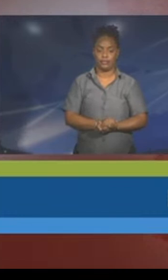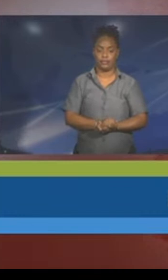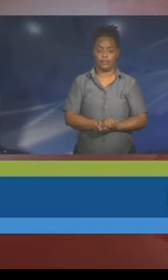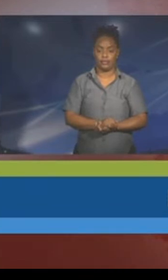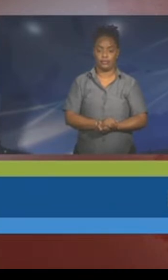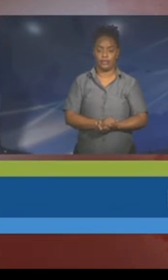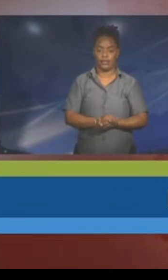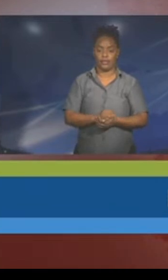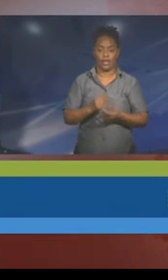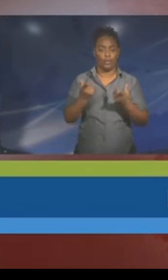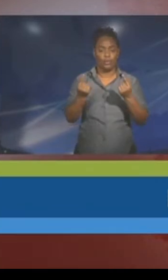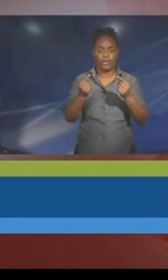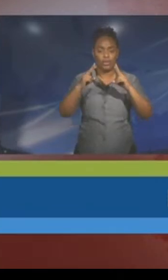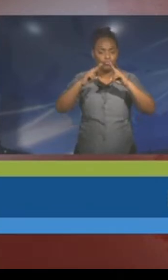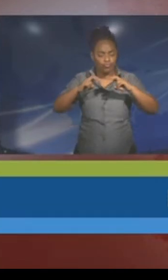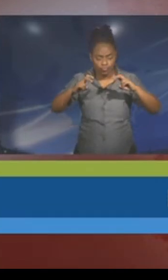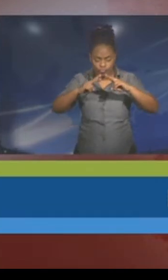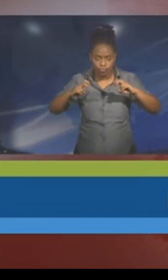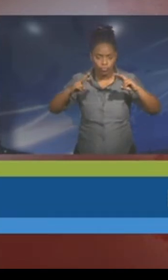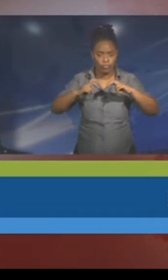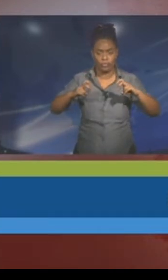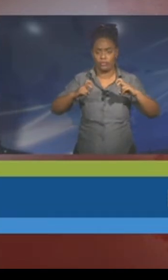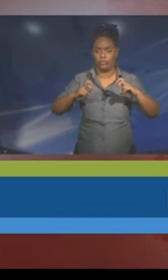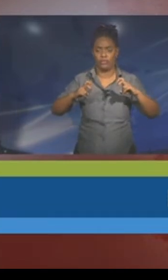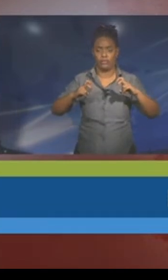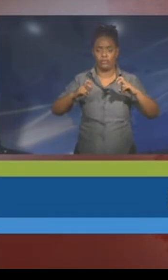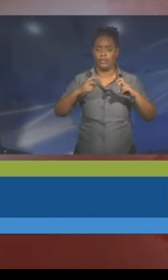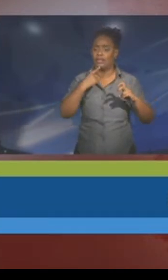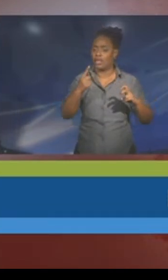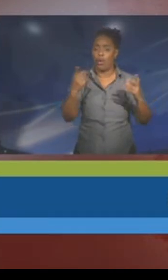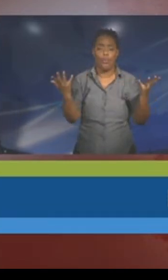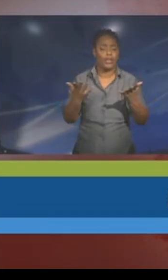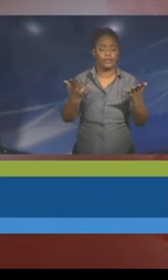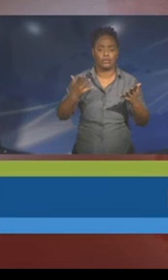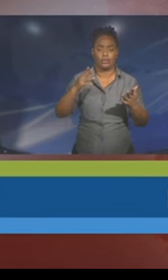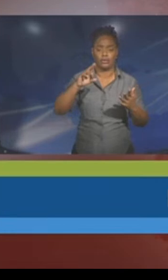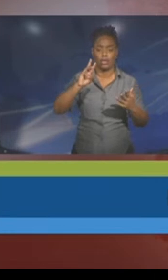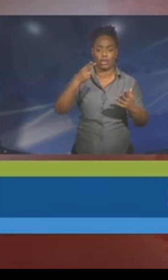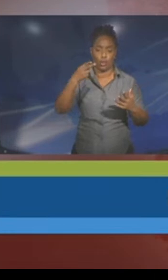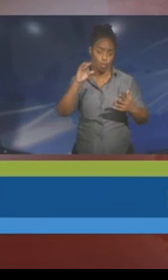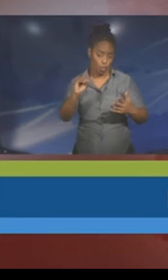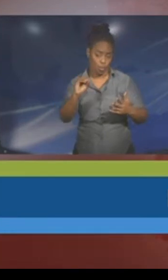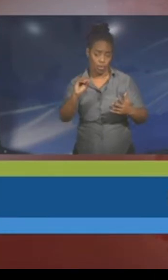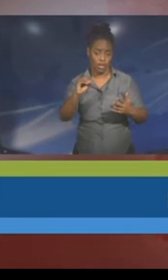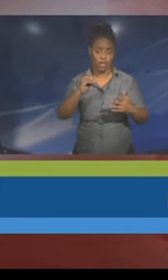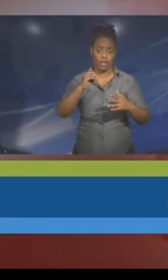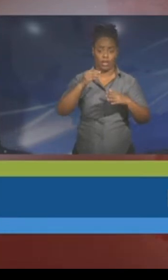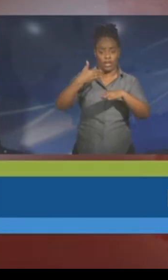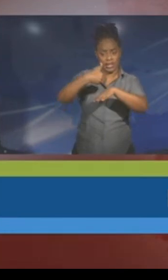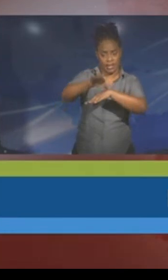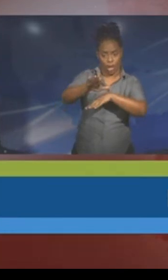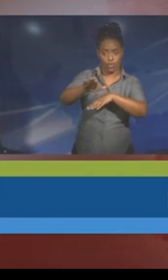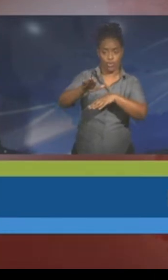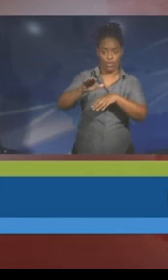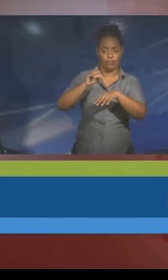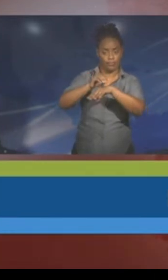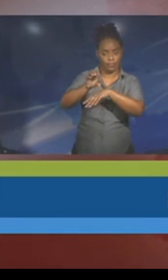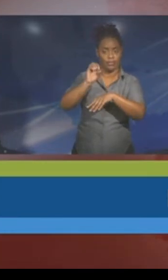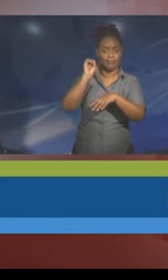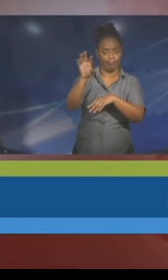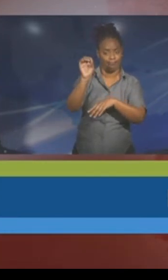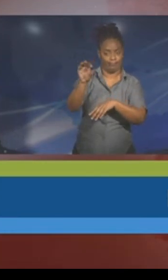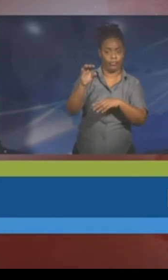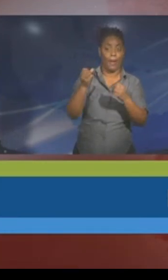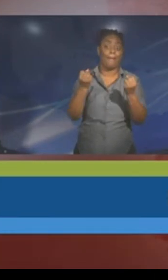epidemic, looking at the data so far, and WHO has published some of this. According to the WHO, many cases in this current